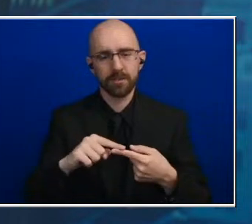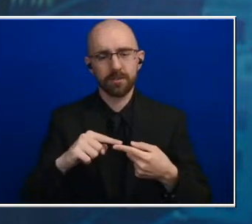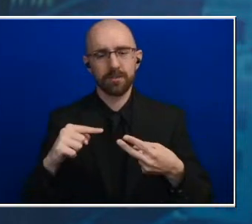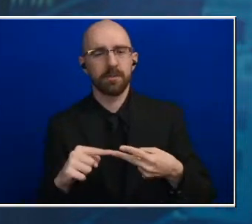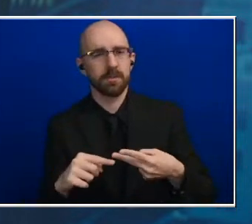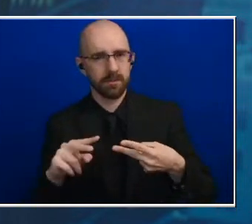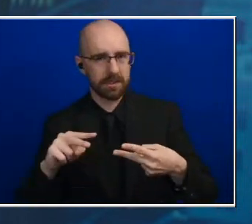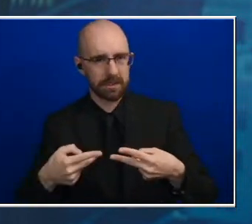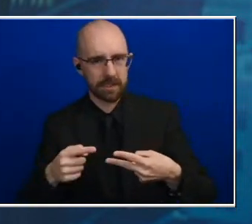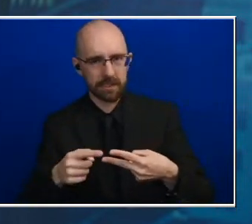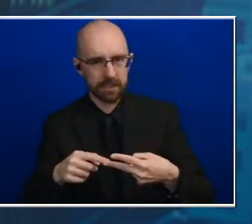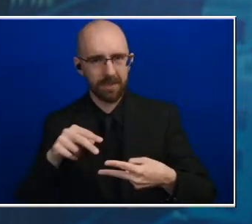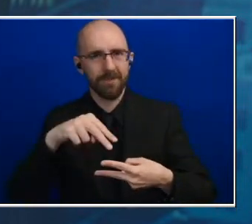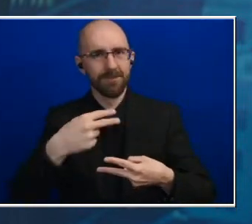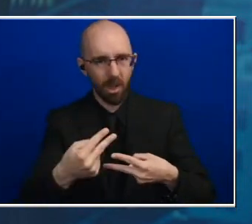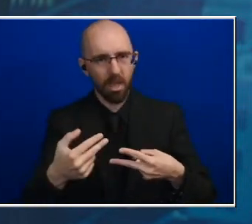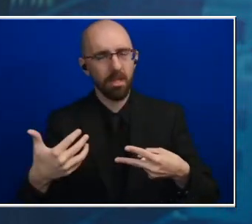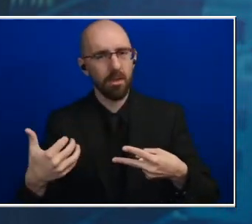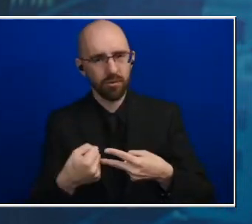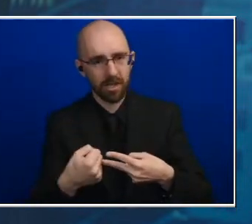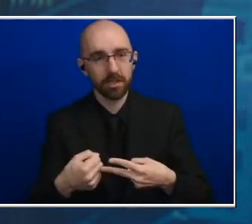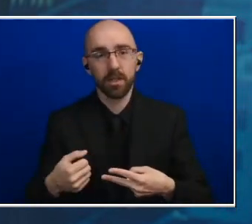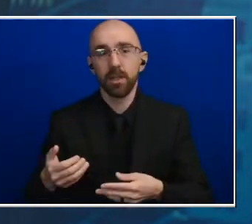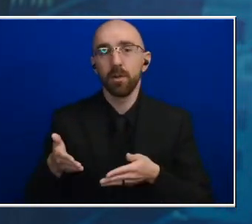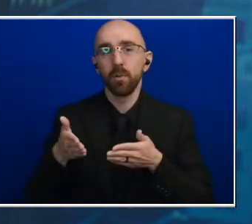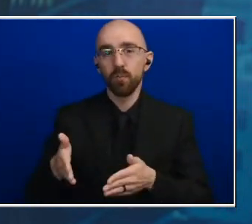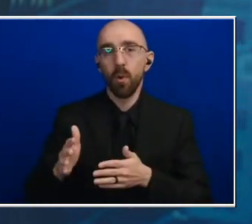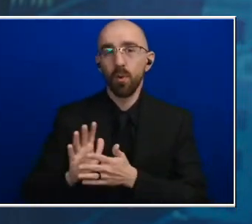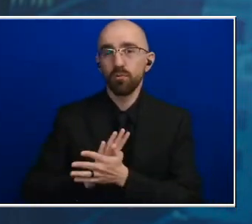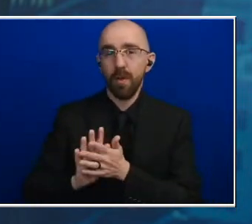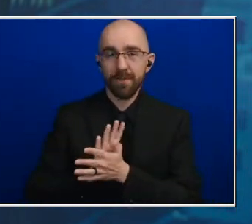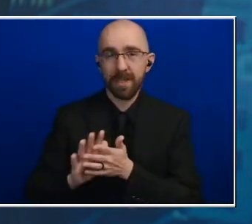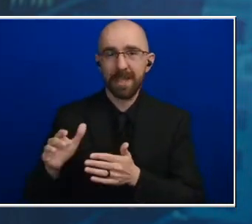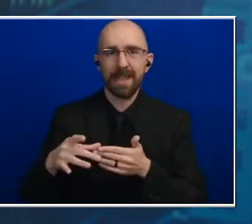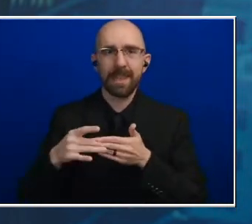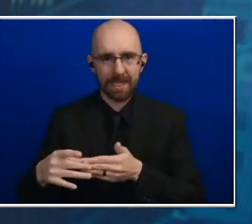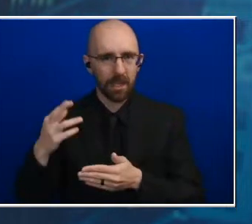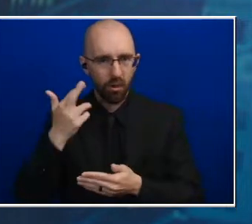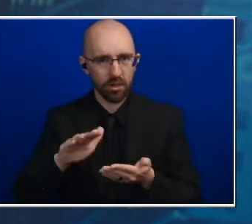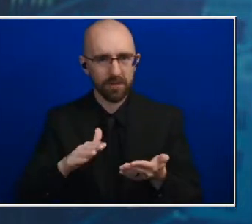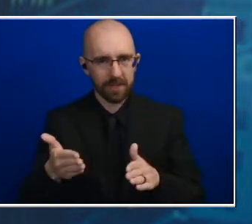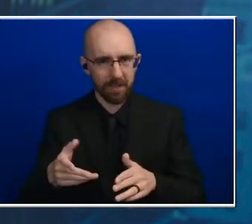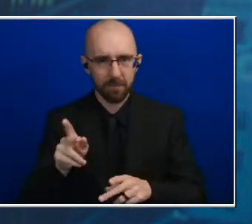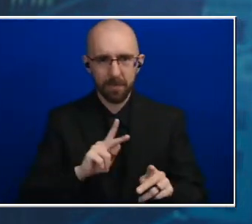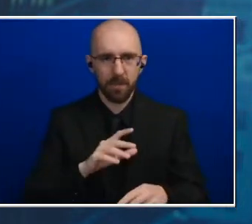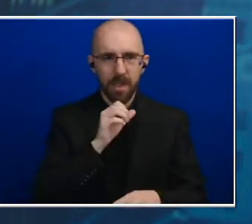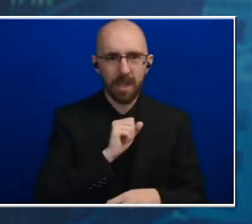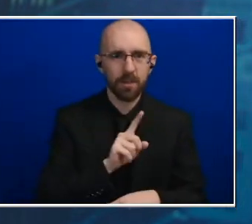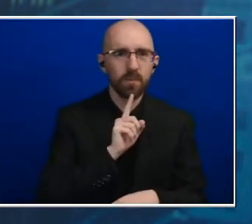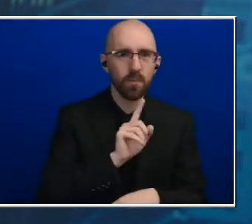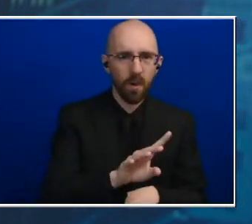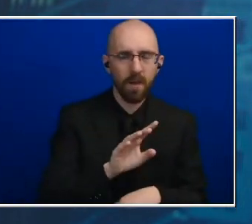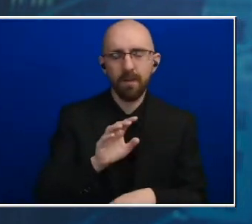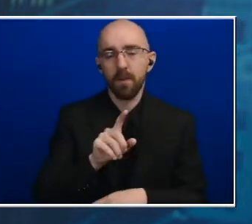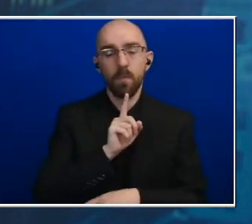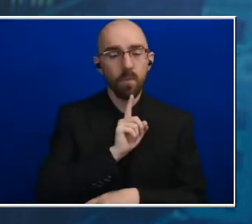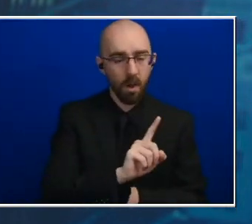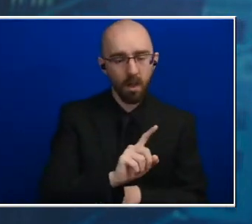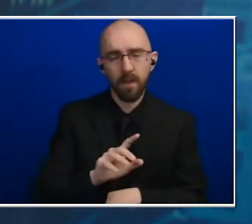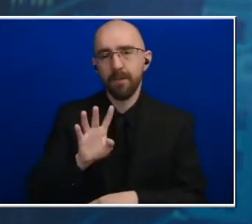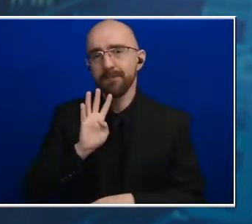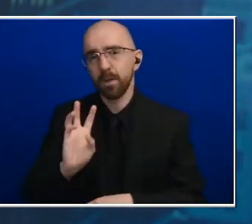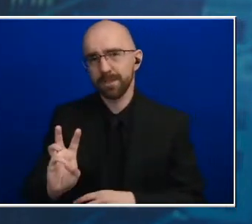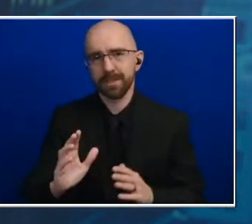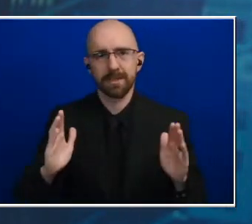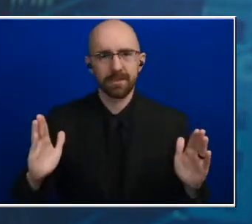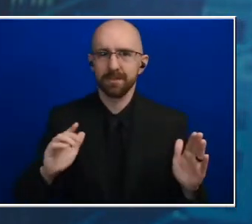worldwide, road traffic injuries are the leading cause of death for people between the ages of 1 and 46 years of age. Again, fortunately, most of